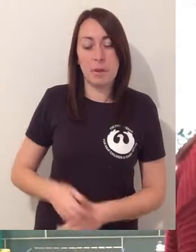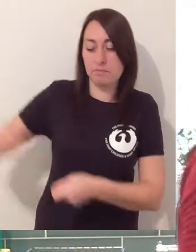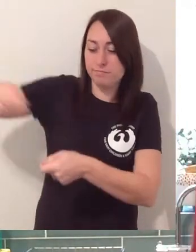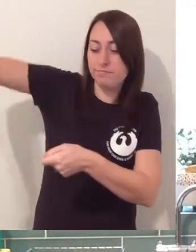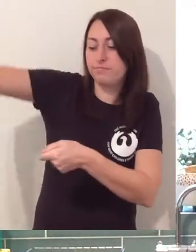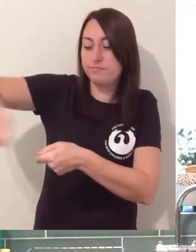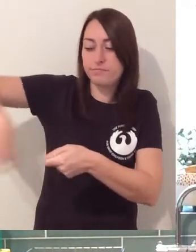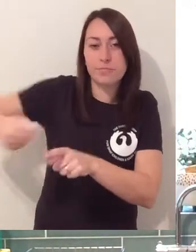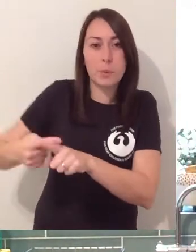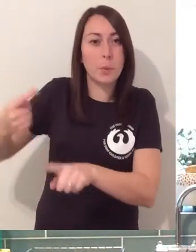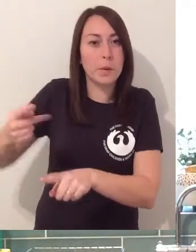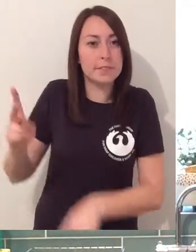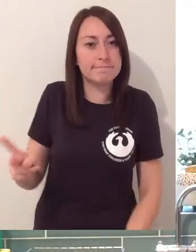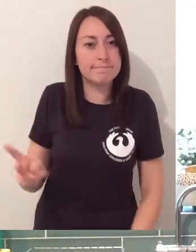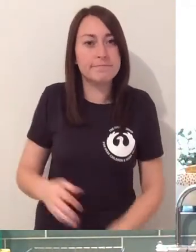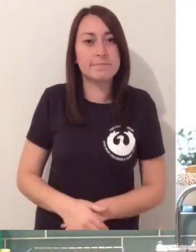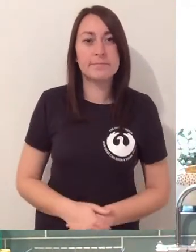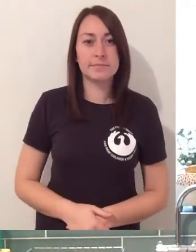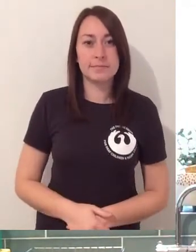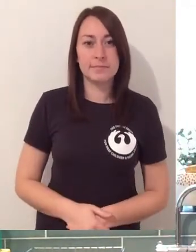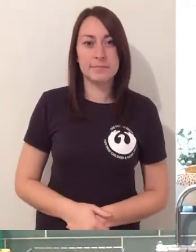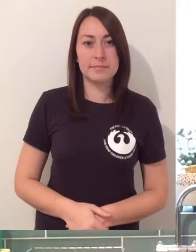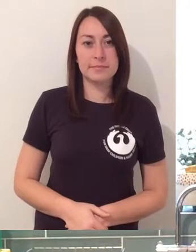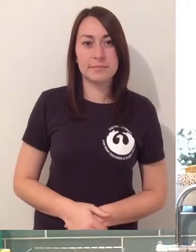all in and give that another quick stir.